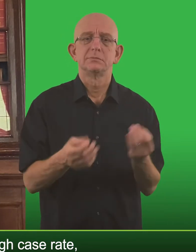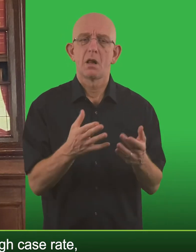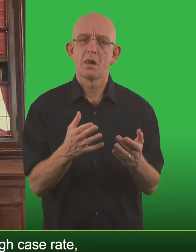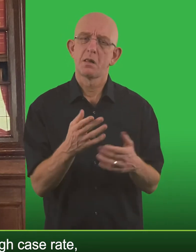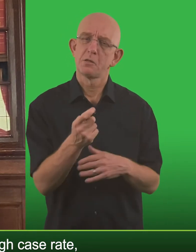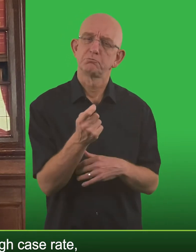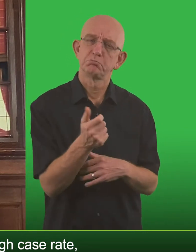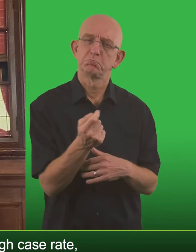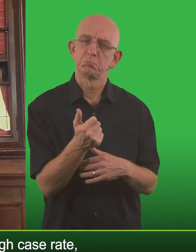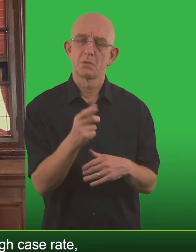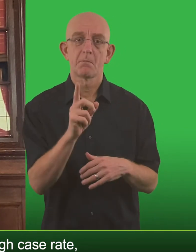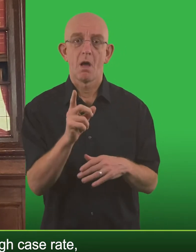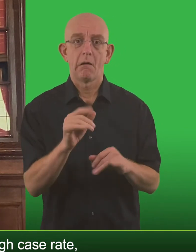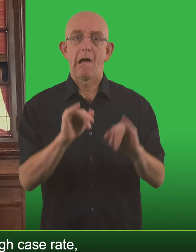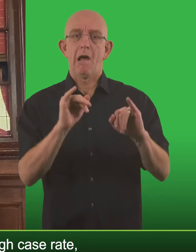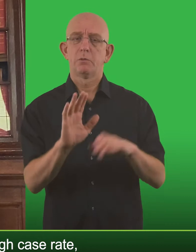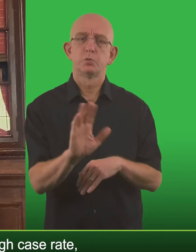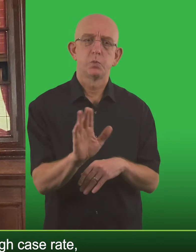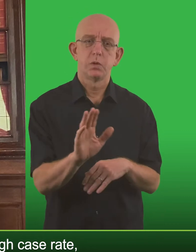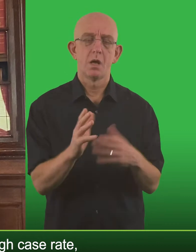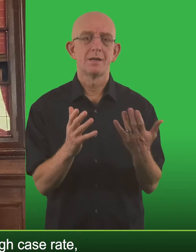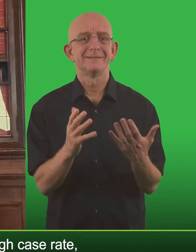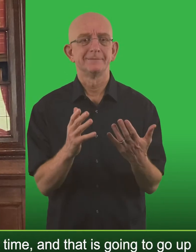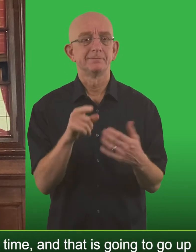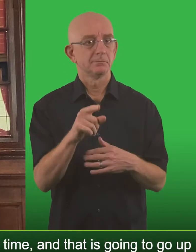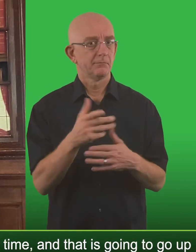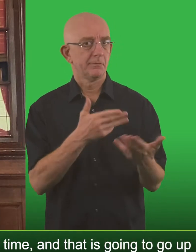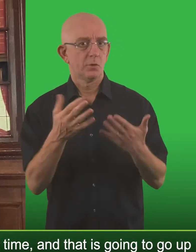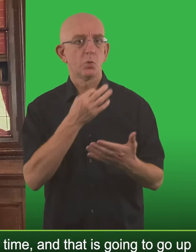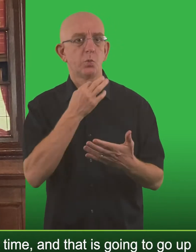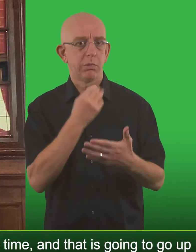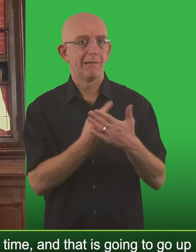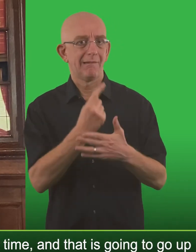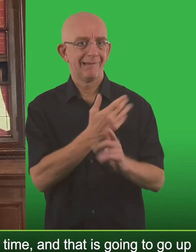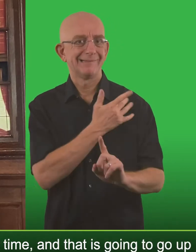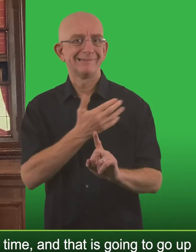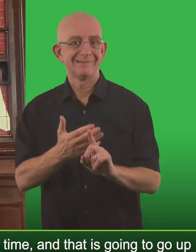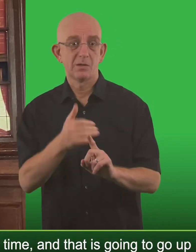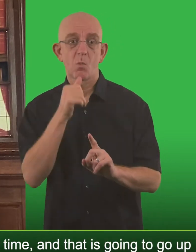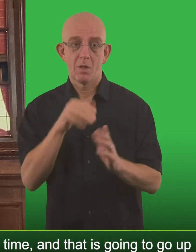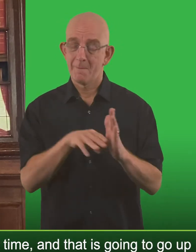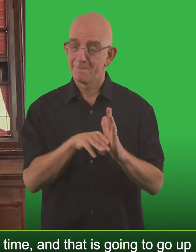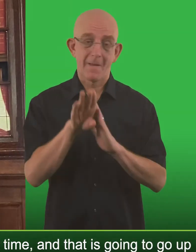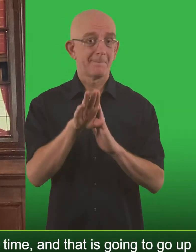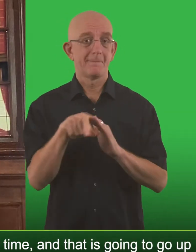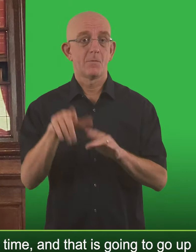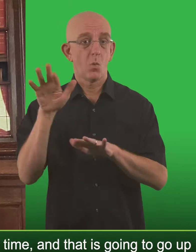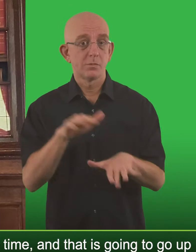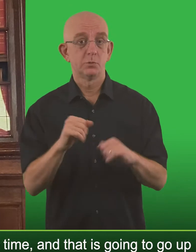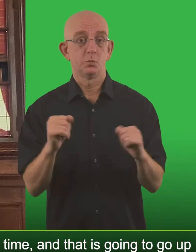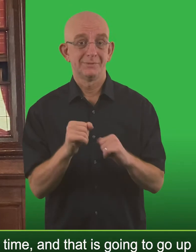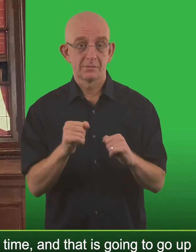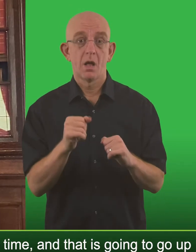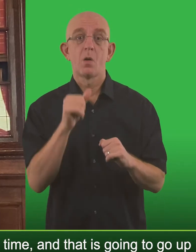relatively low rate of hospitalisation, but not trivial. We're going to have a high case rate for some time, and that is going to go